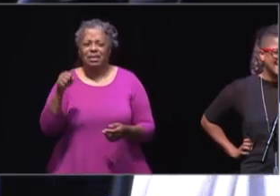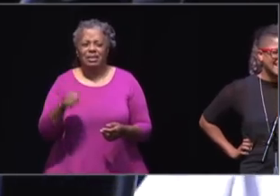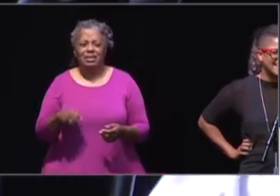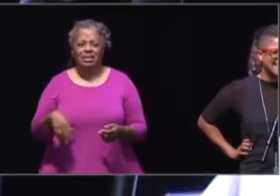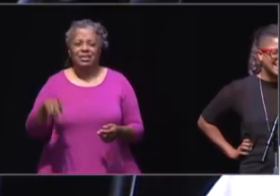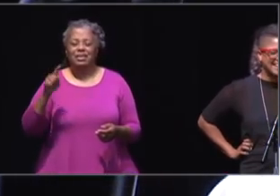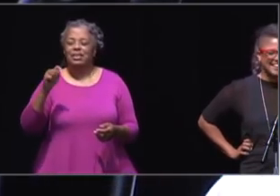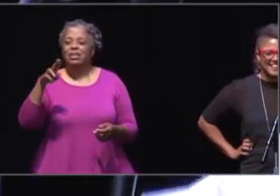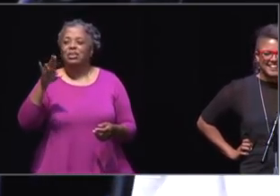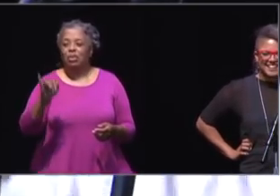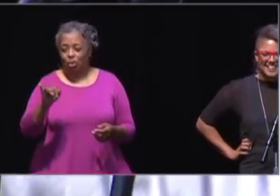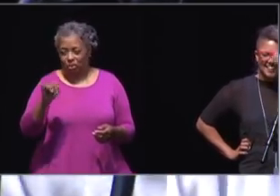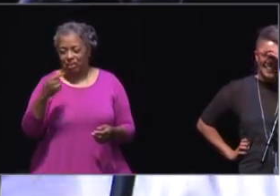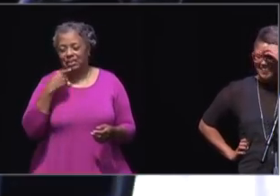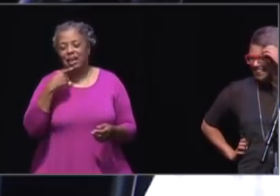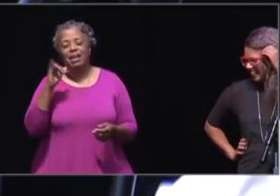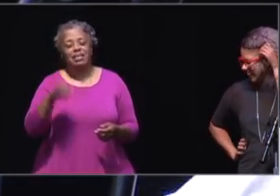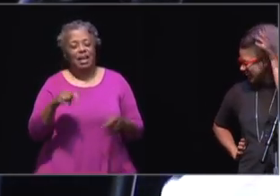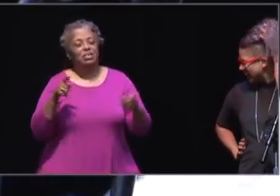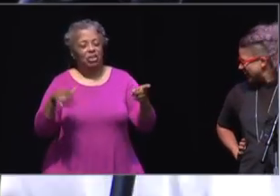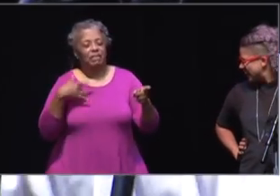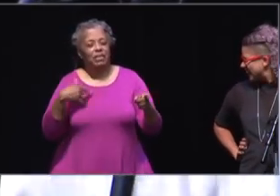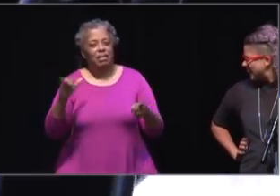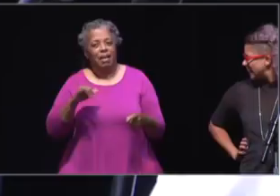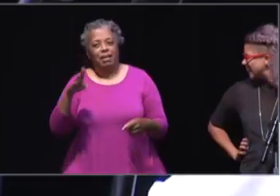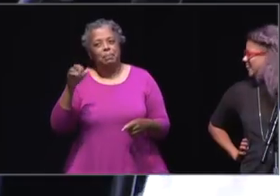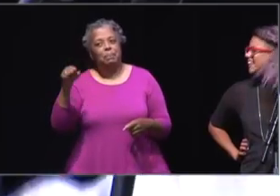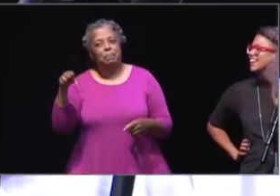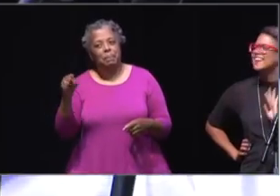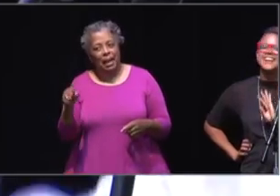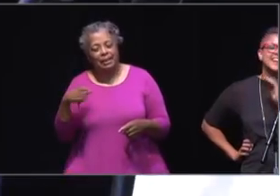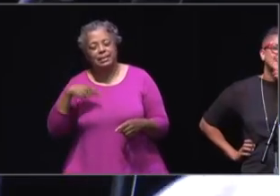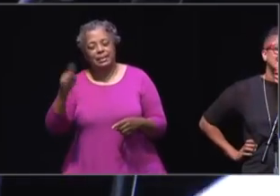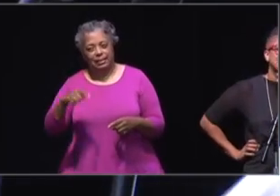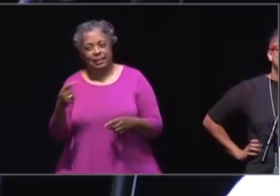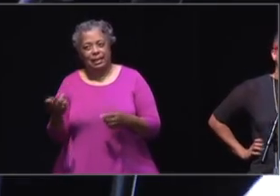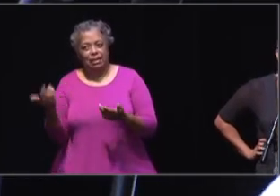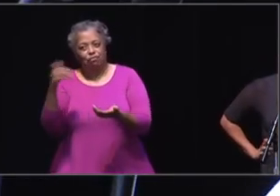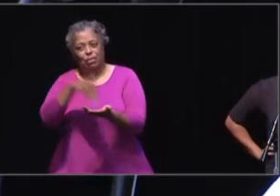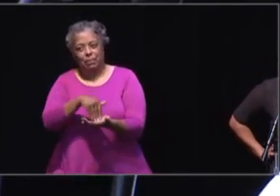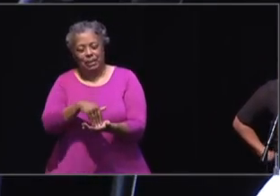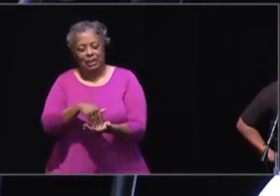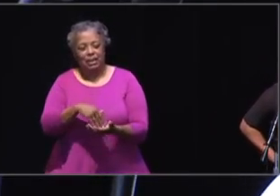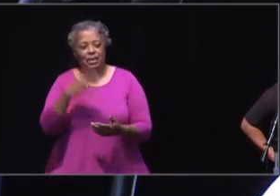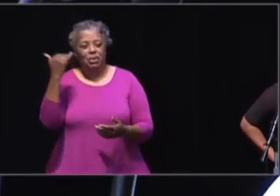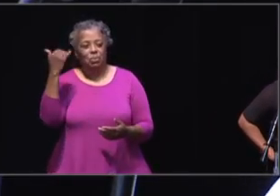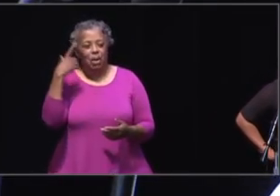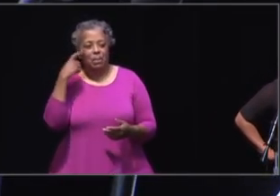Toshi is saying that she feels as if the bases need a review.